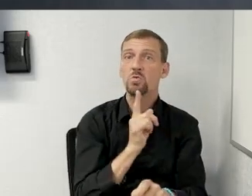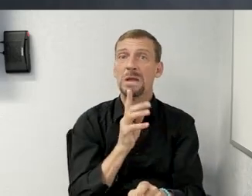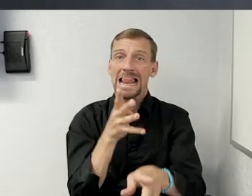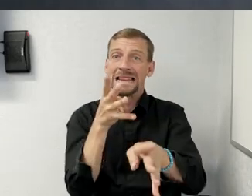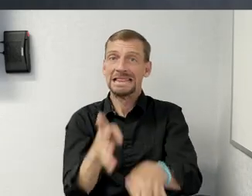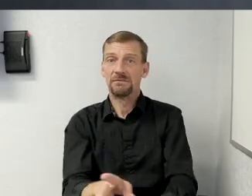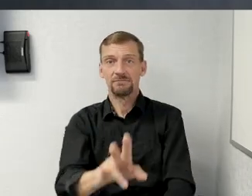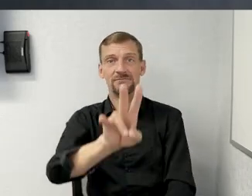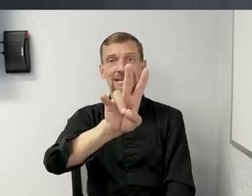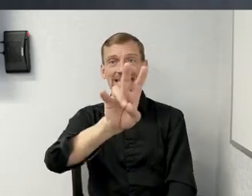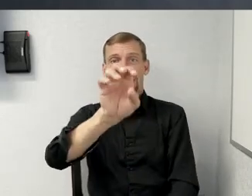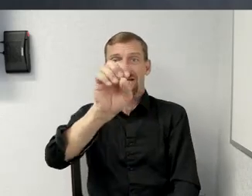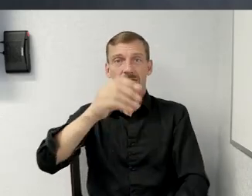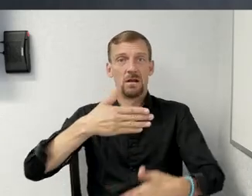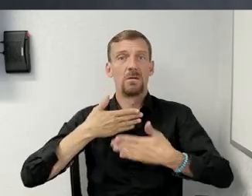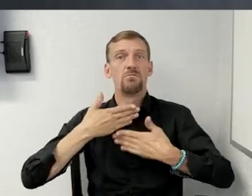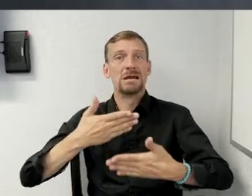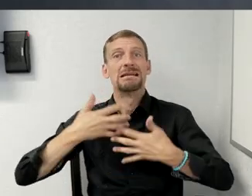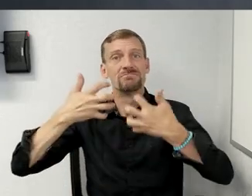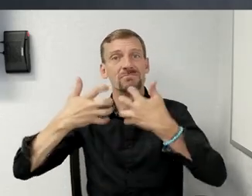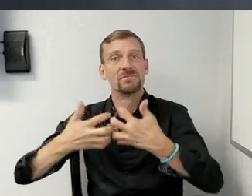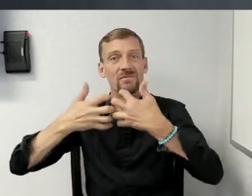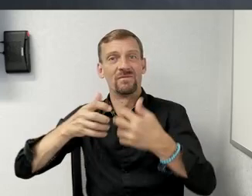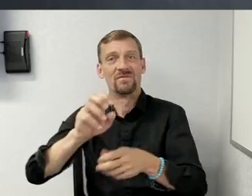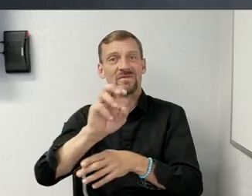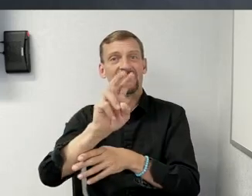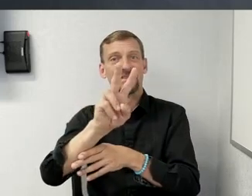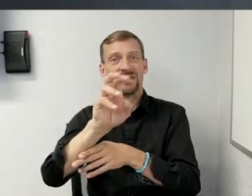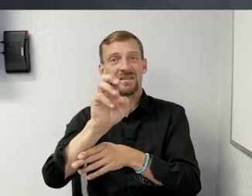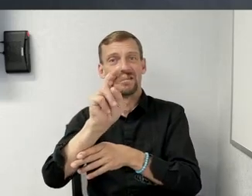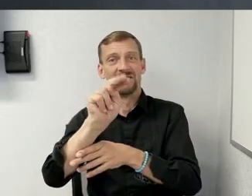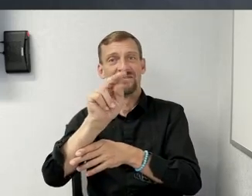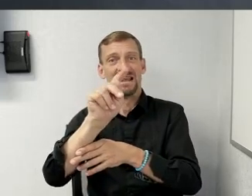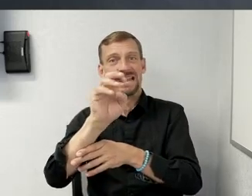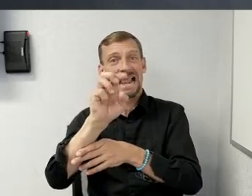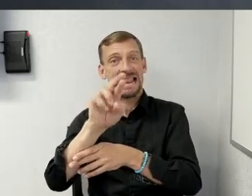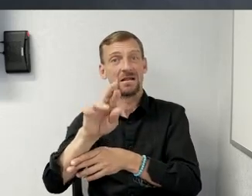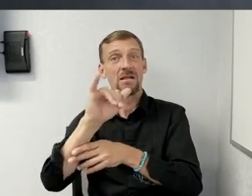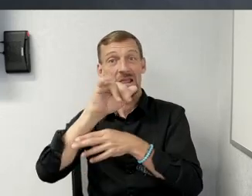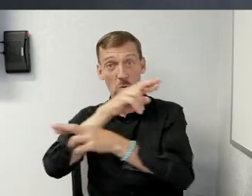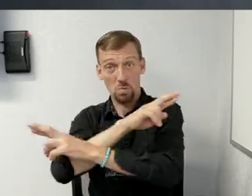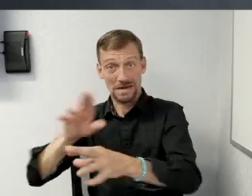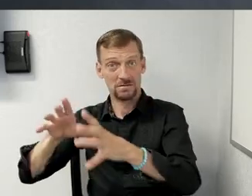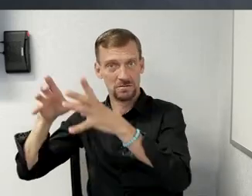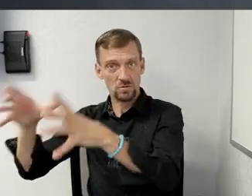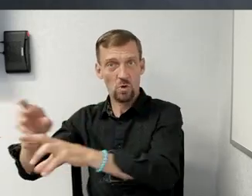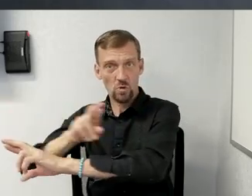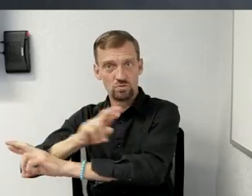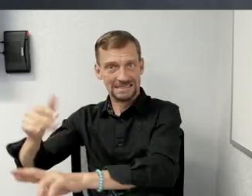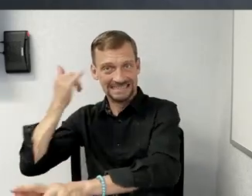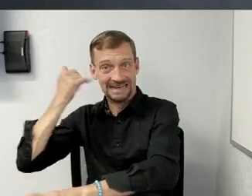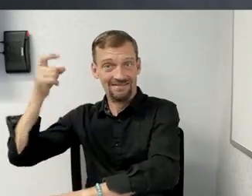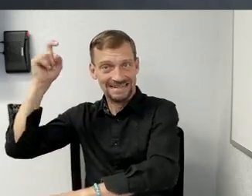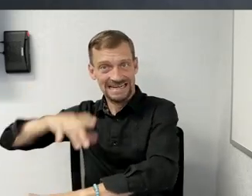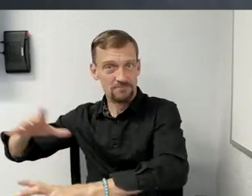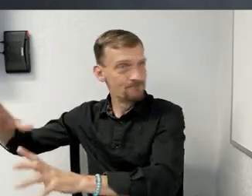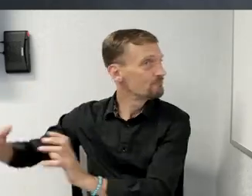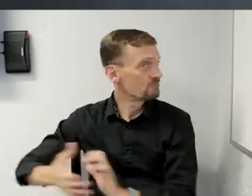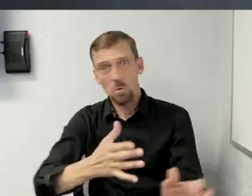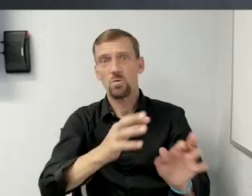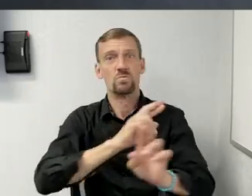70 ventilators that are available, that are in stock, ready to go, again, in the event that we would have a